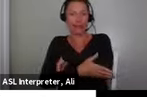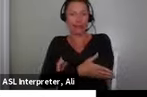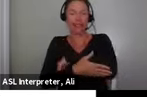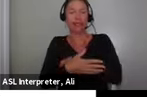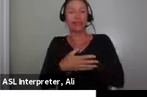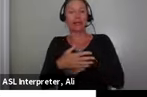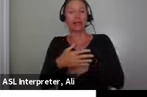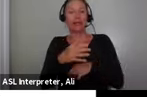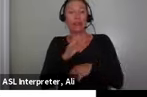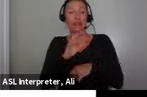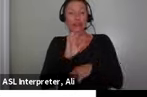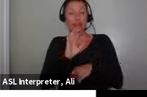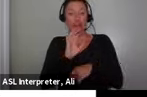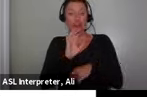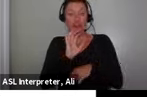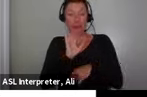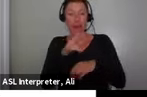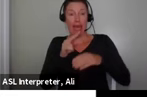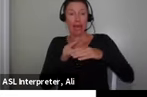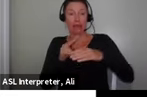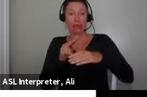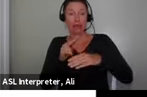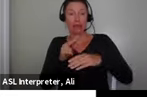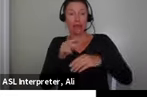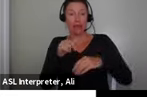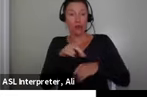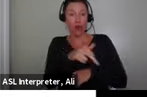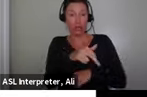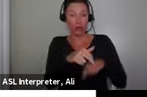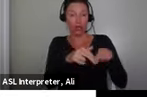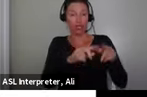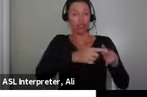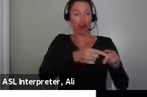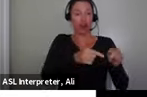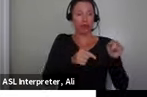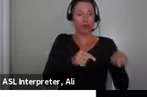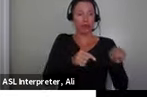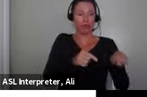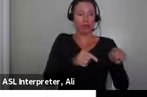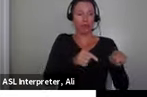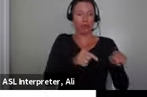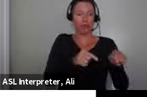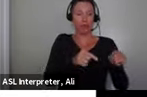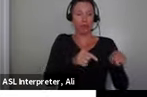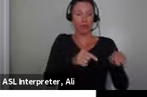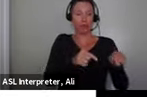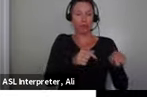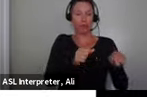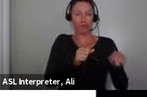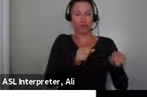it starts just to the sides of the